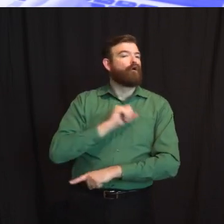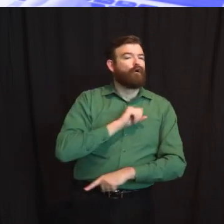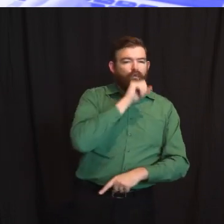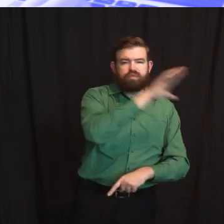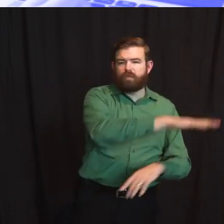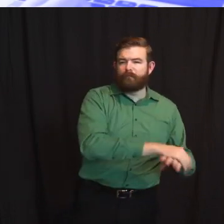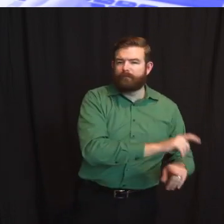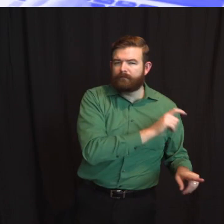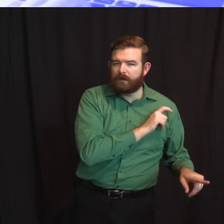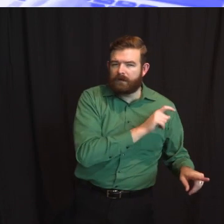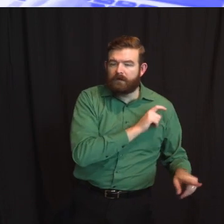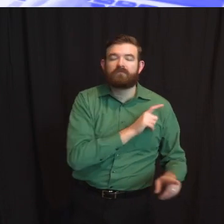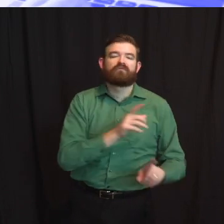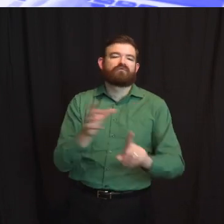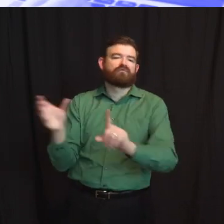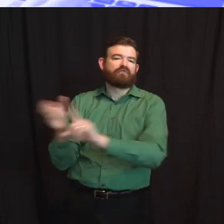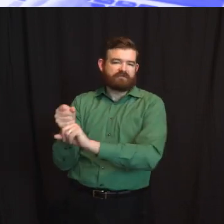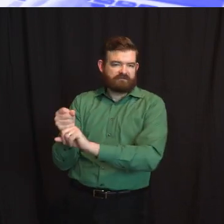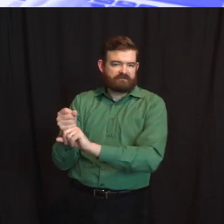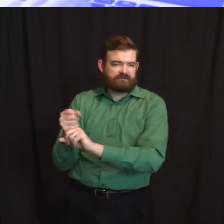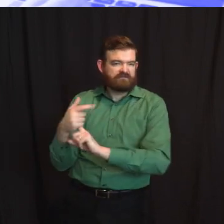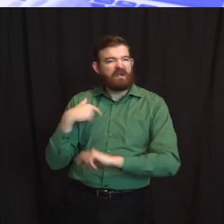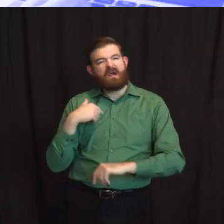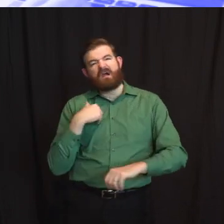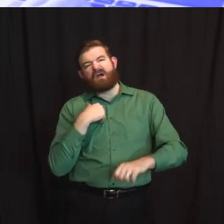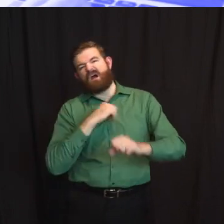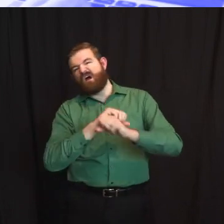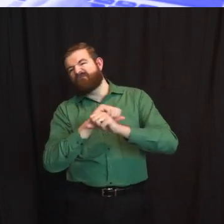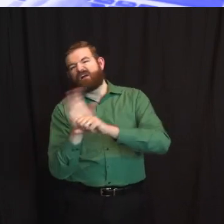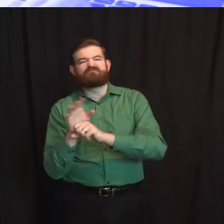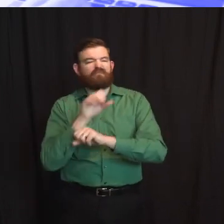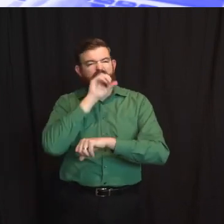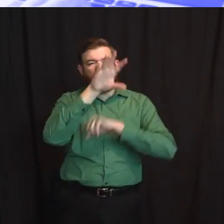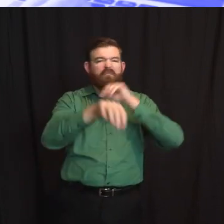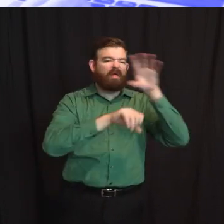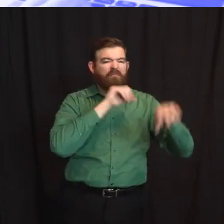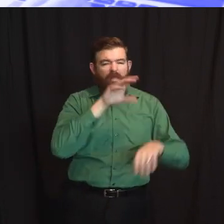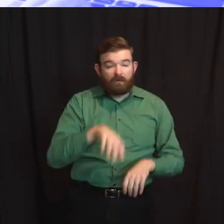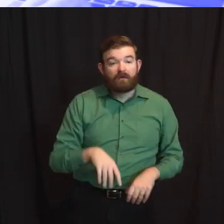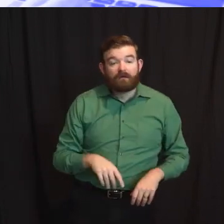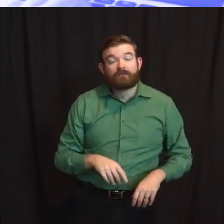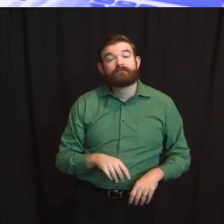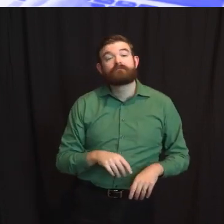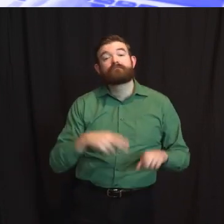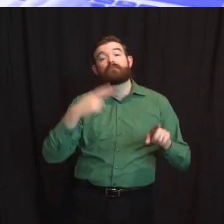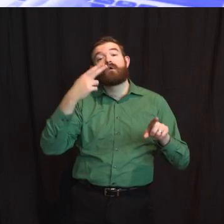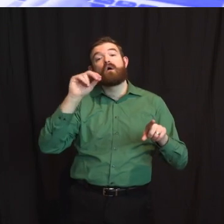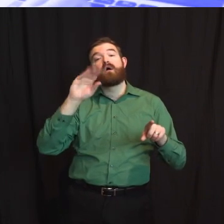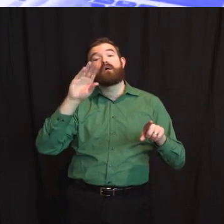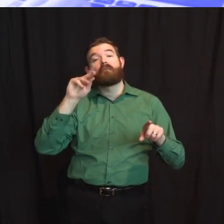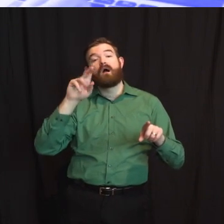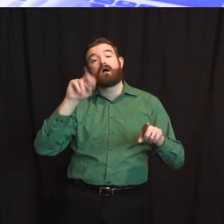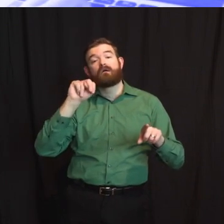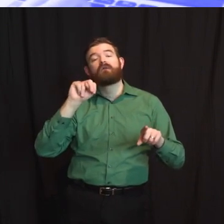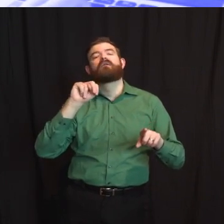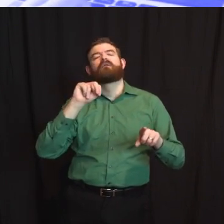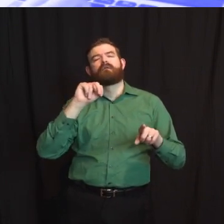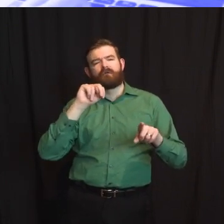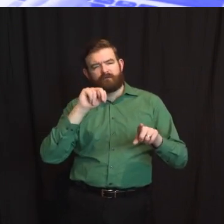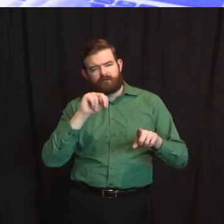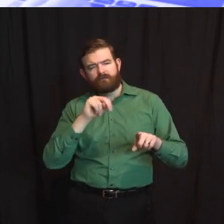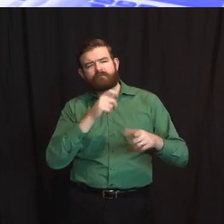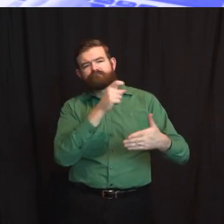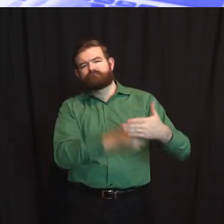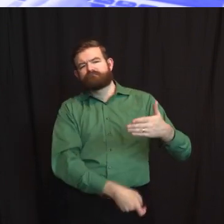to have COVID-19. In Hoboken, a subject was charged with bias, intimidation, and criminal mischief